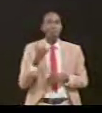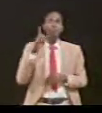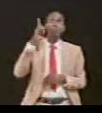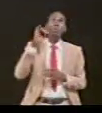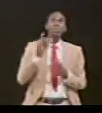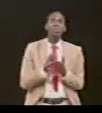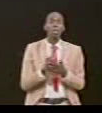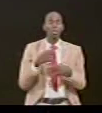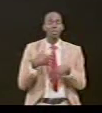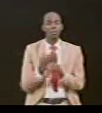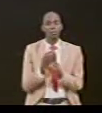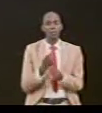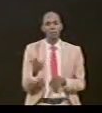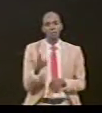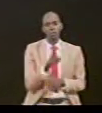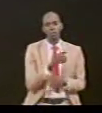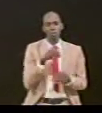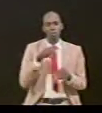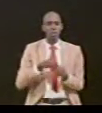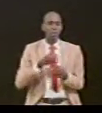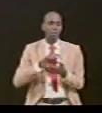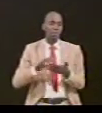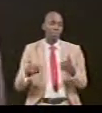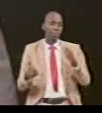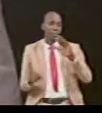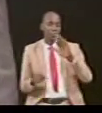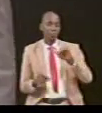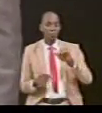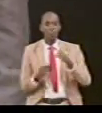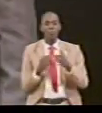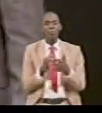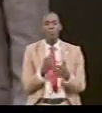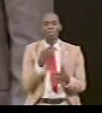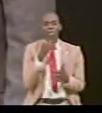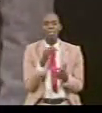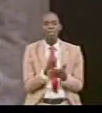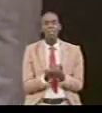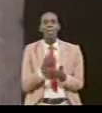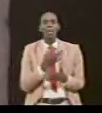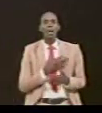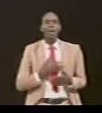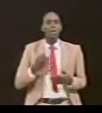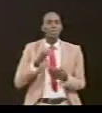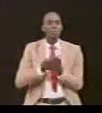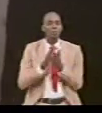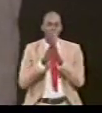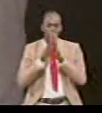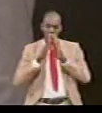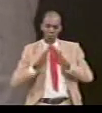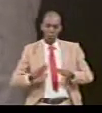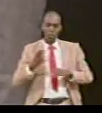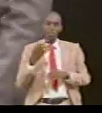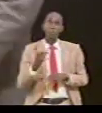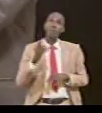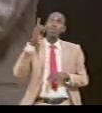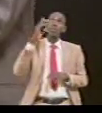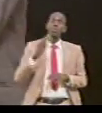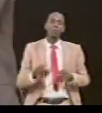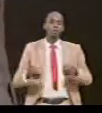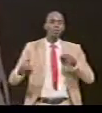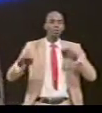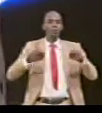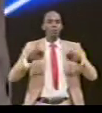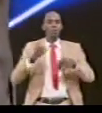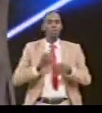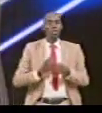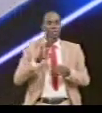verse 15 there. In verse 15, it says, and let the peace of God rule in your hearts, to